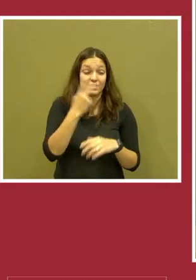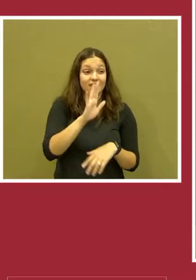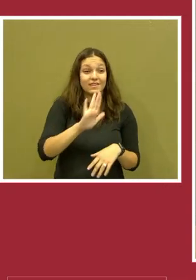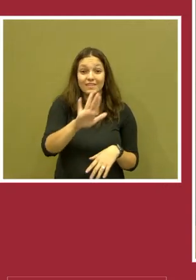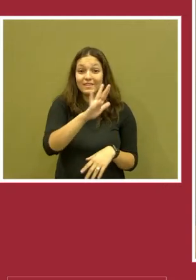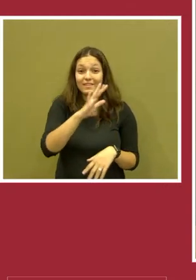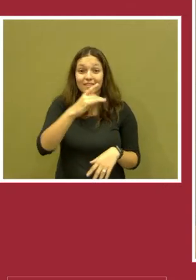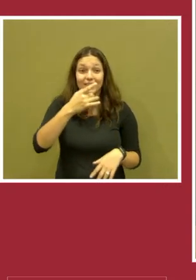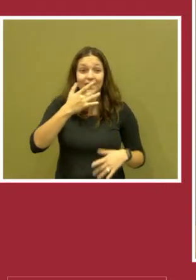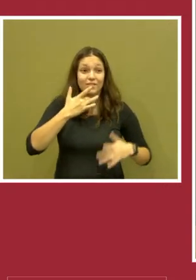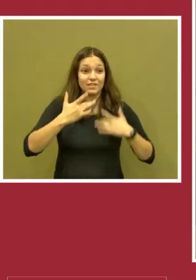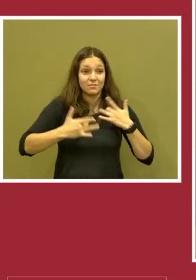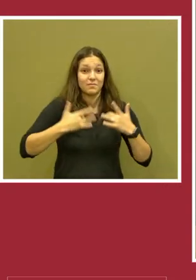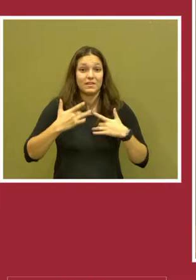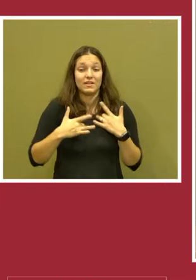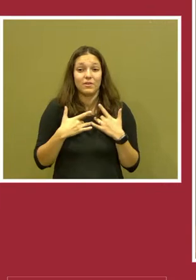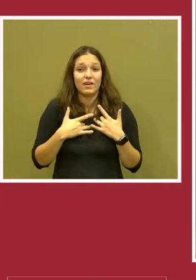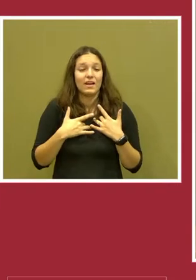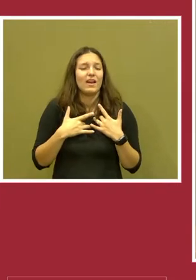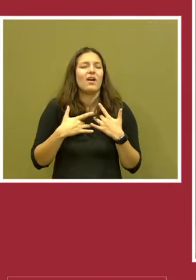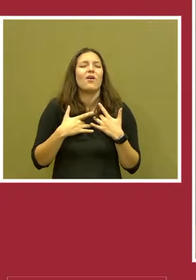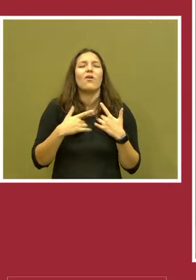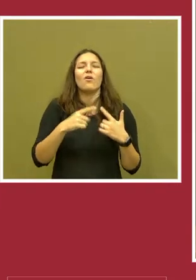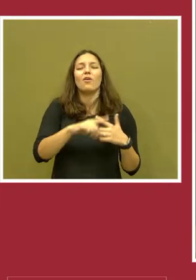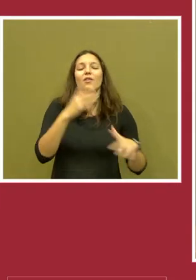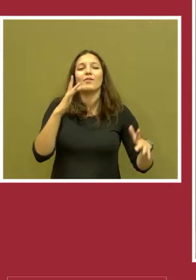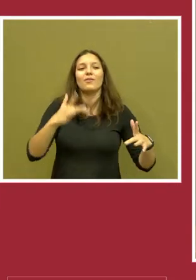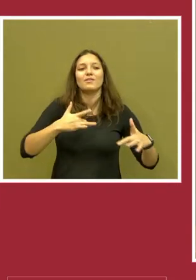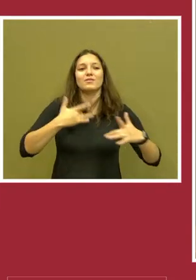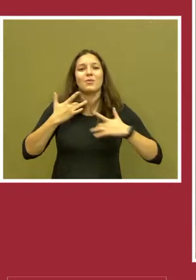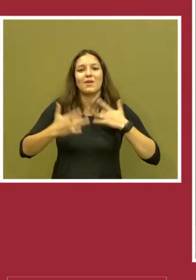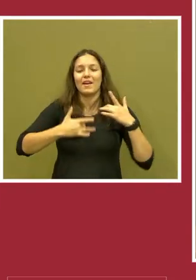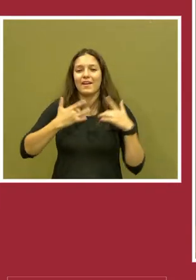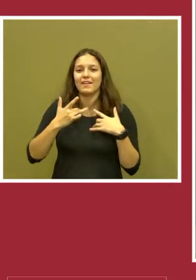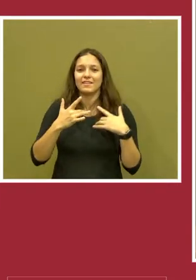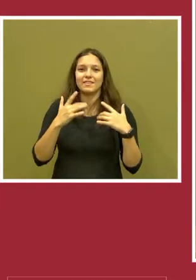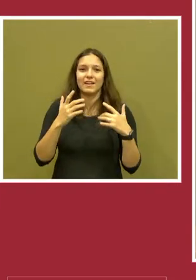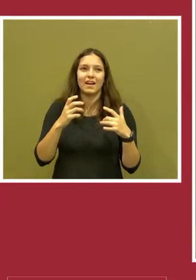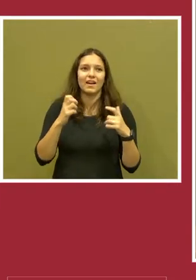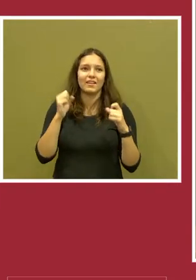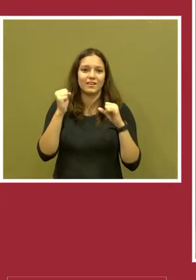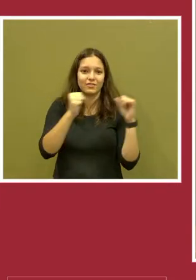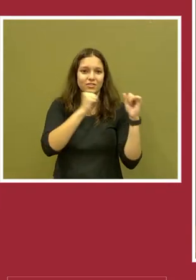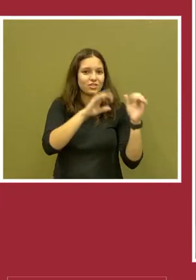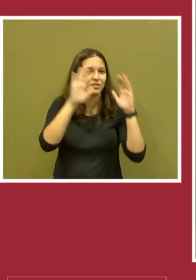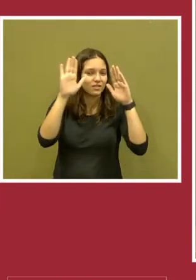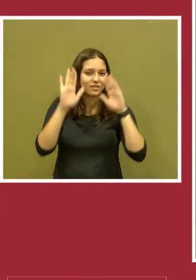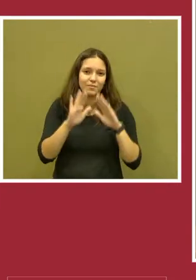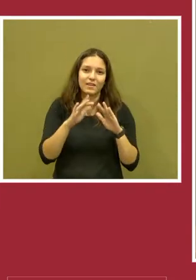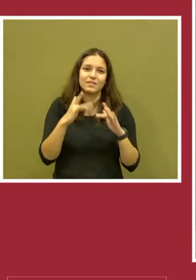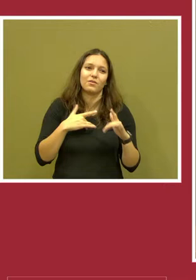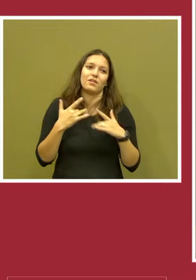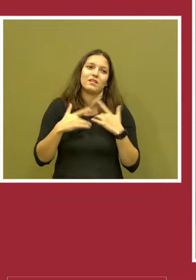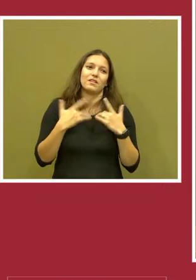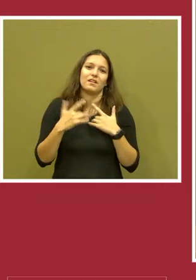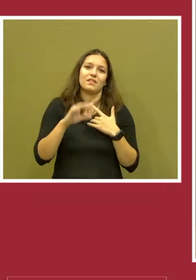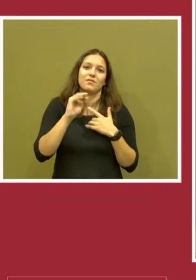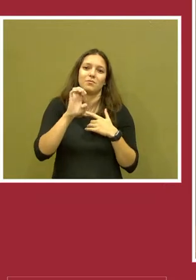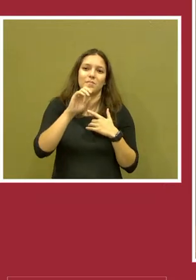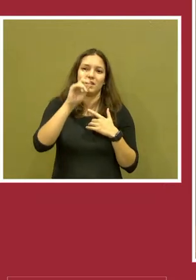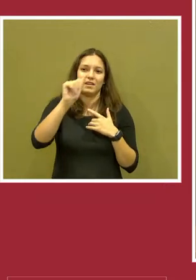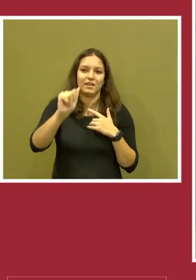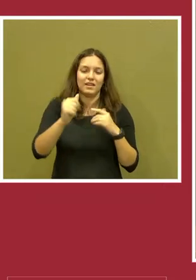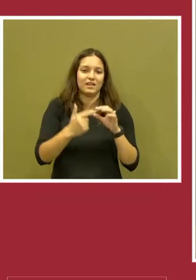spirit, man, the Jaguars were so excited. Their cheer is amazing. And they were so excited for their media